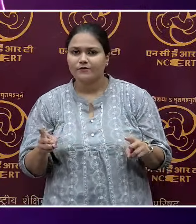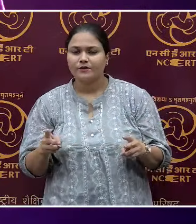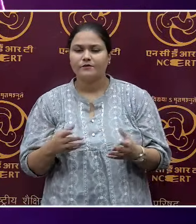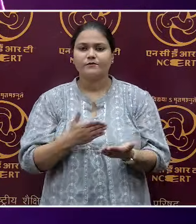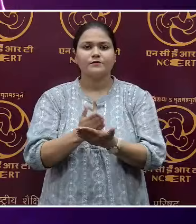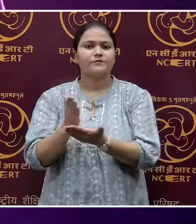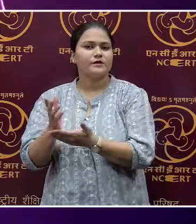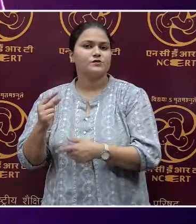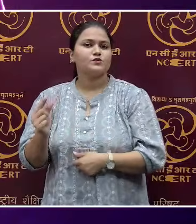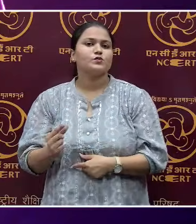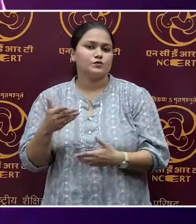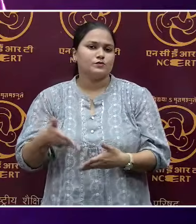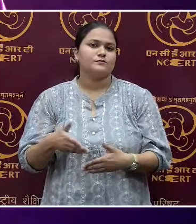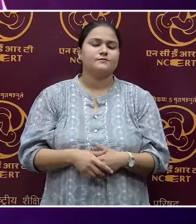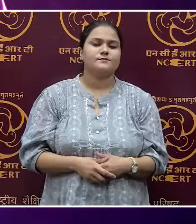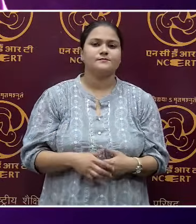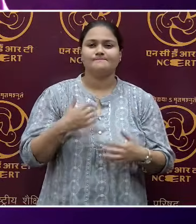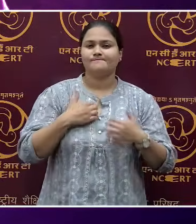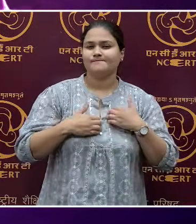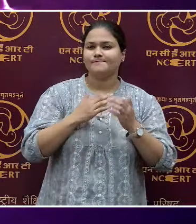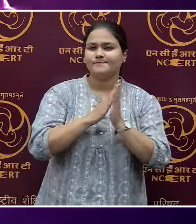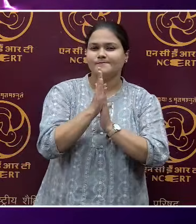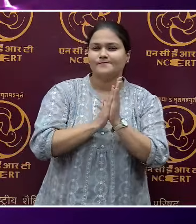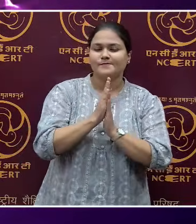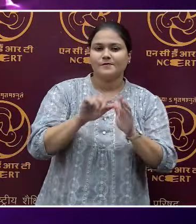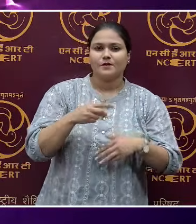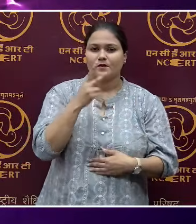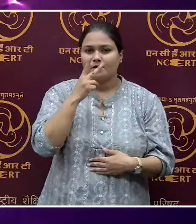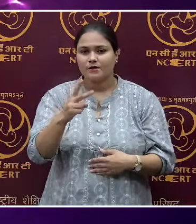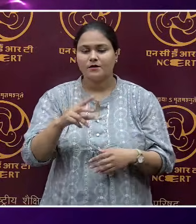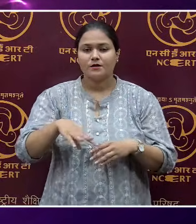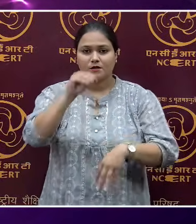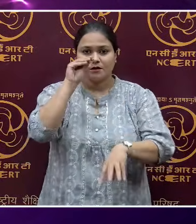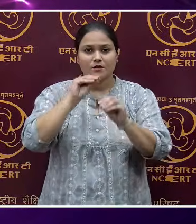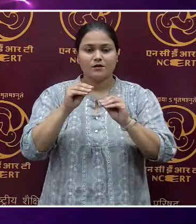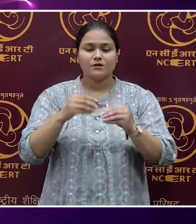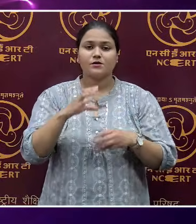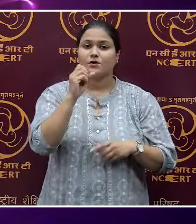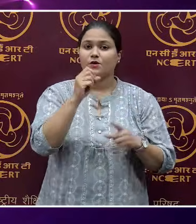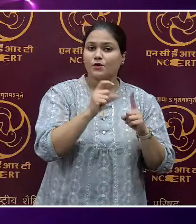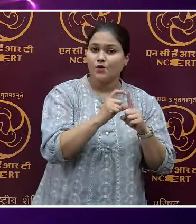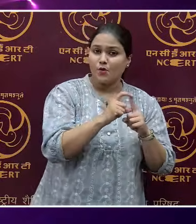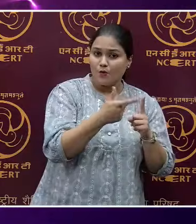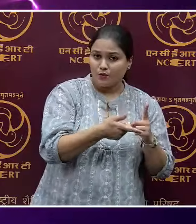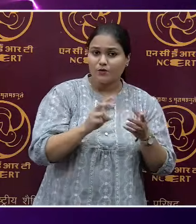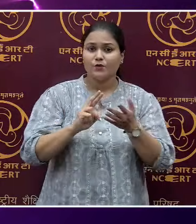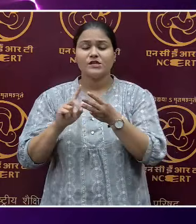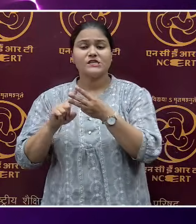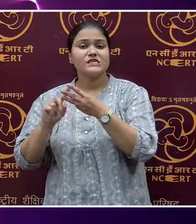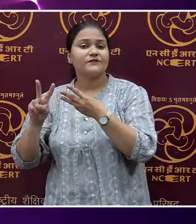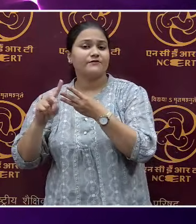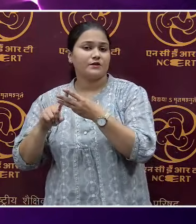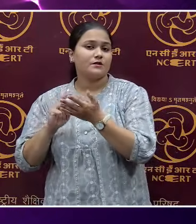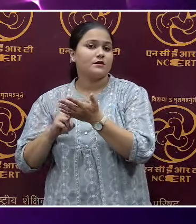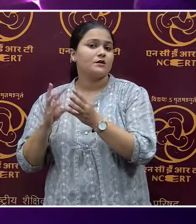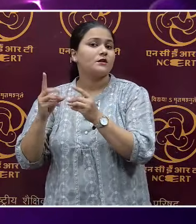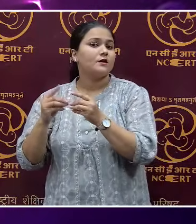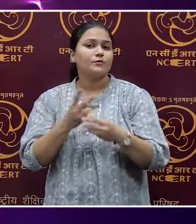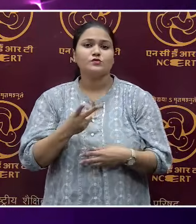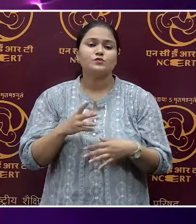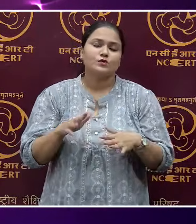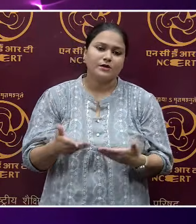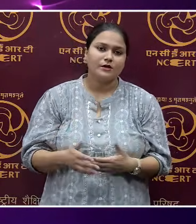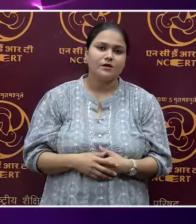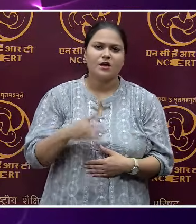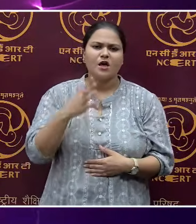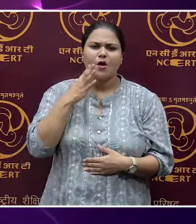operators. Right, that's quite interesting. We all are looking forward to learn about odd or even numbers through virtual labs. Now, sir, the most important